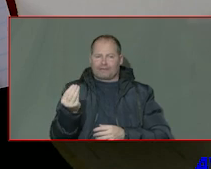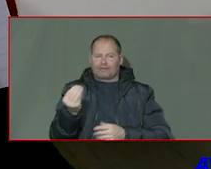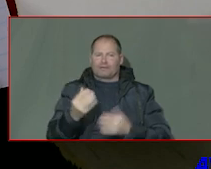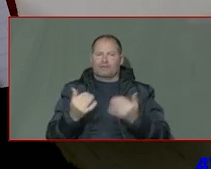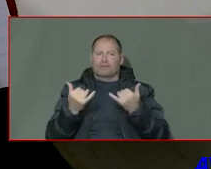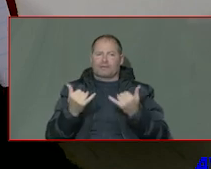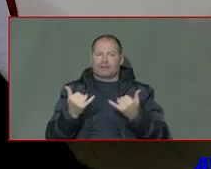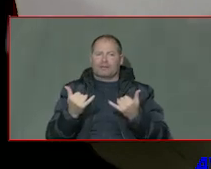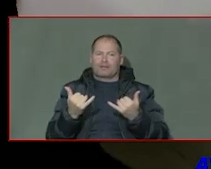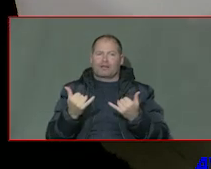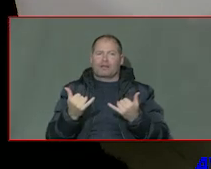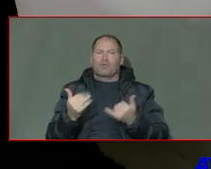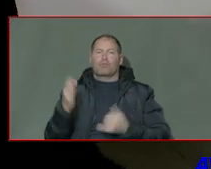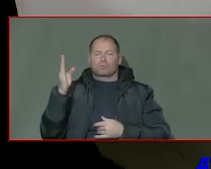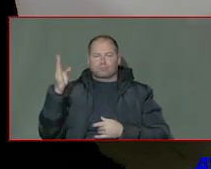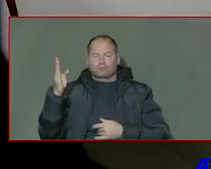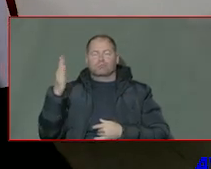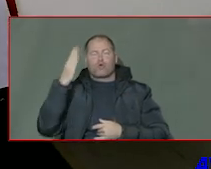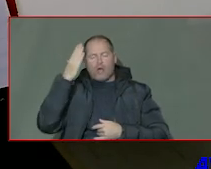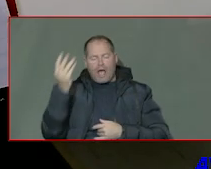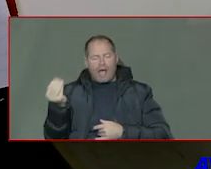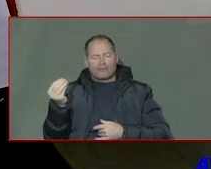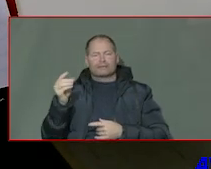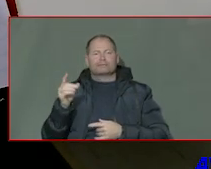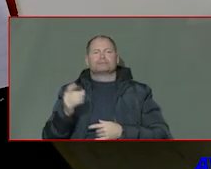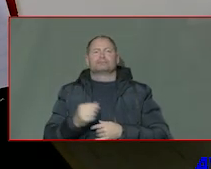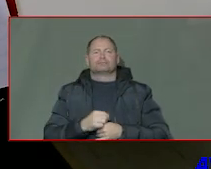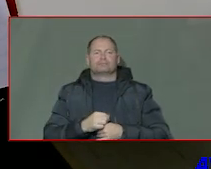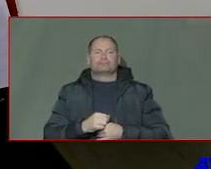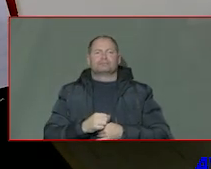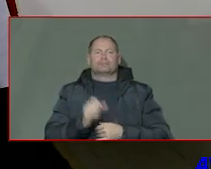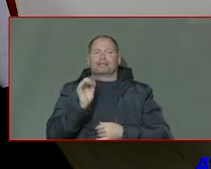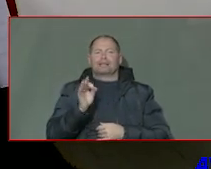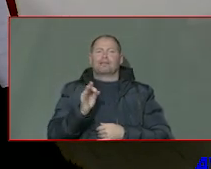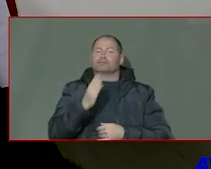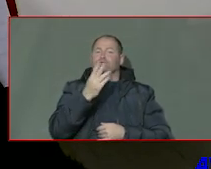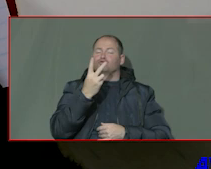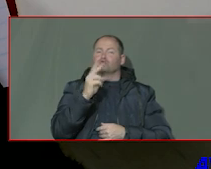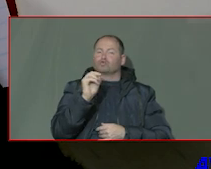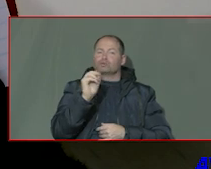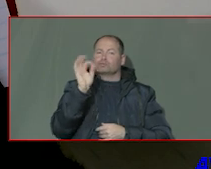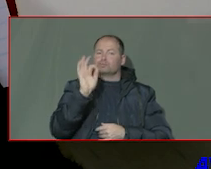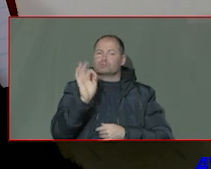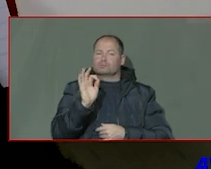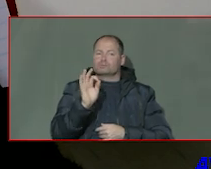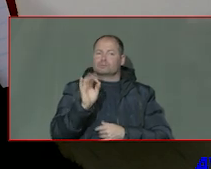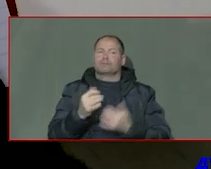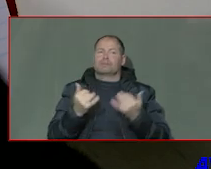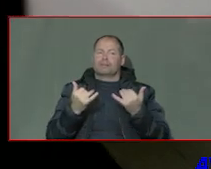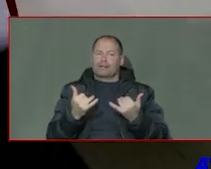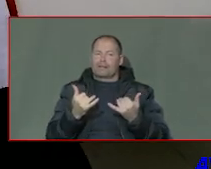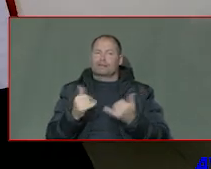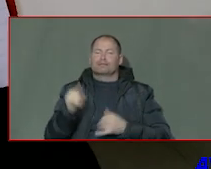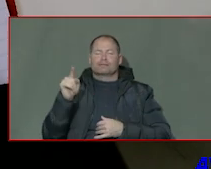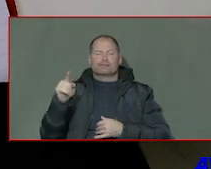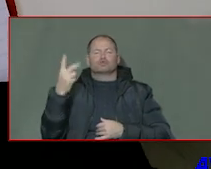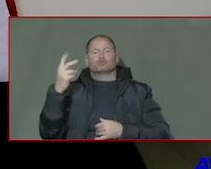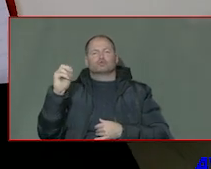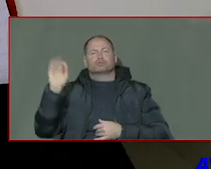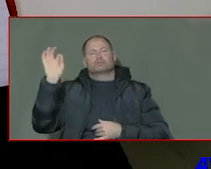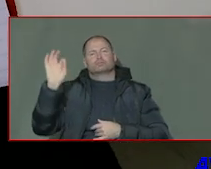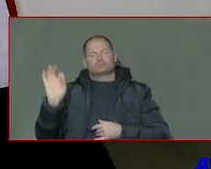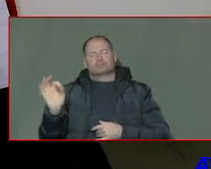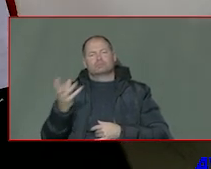of thymine. So if adenine is 20, meaning thymine is also